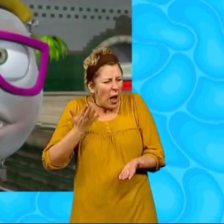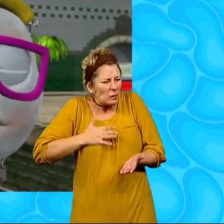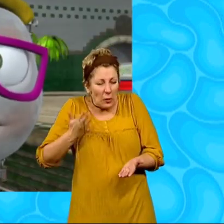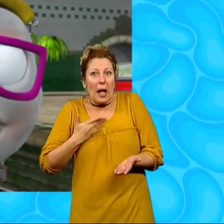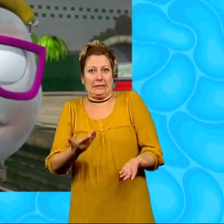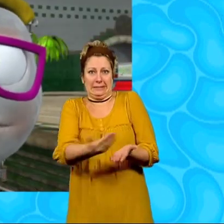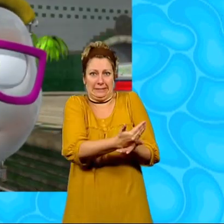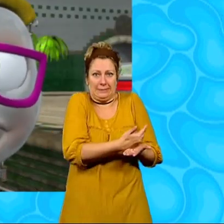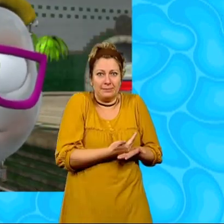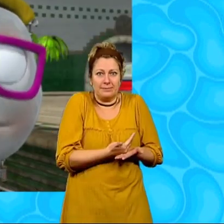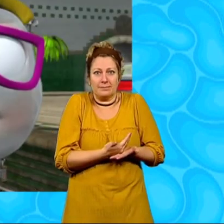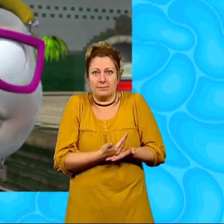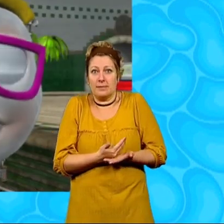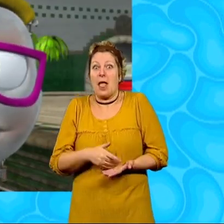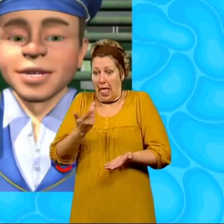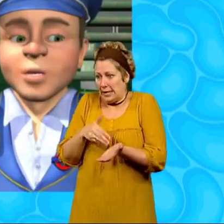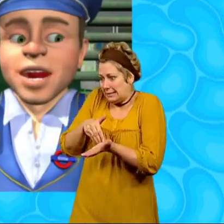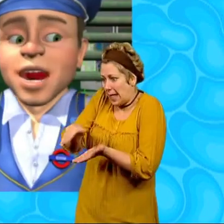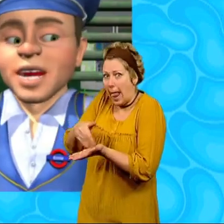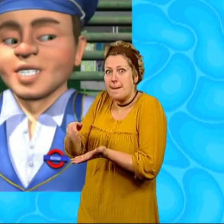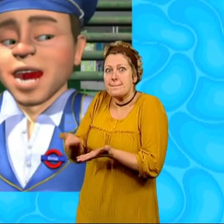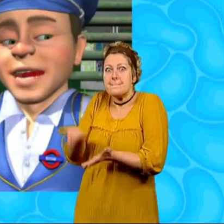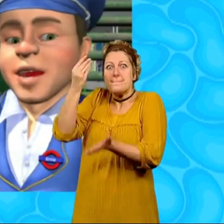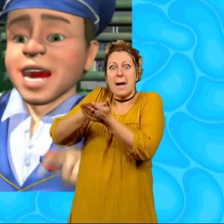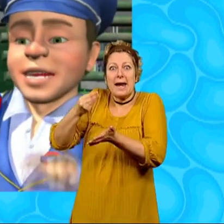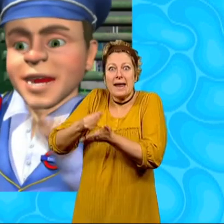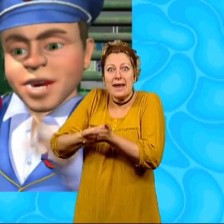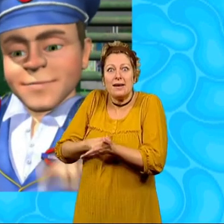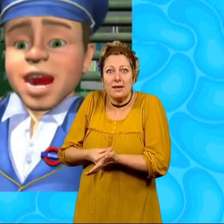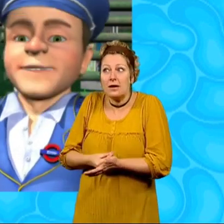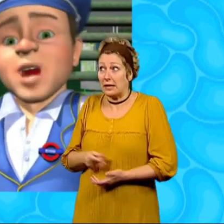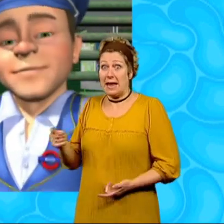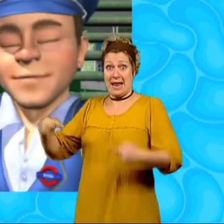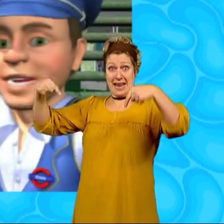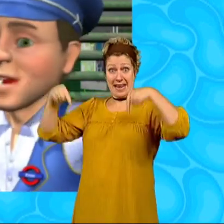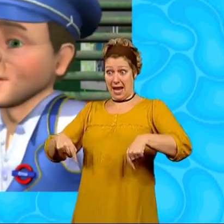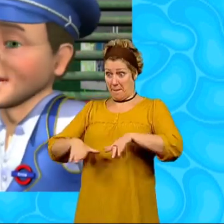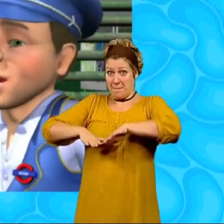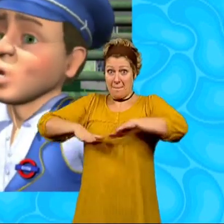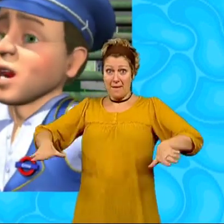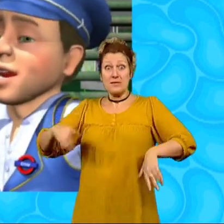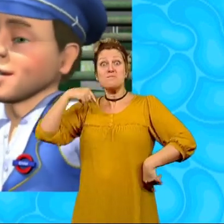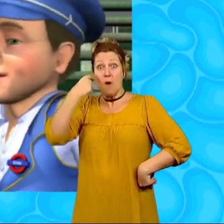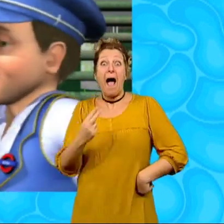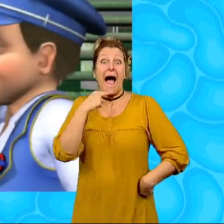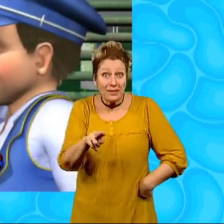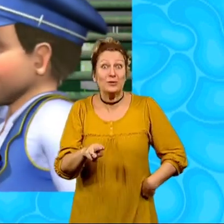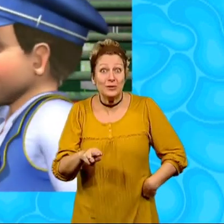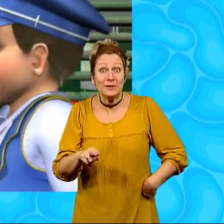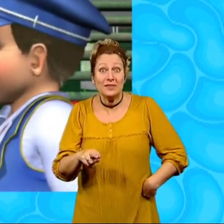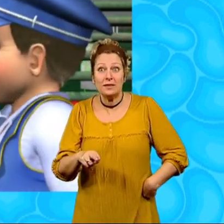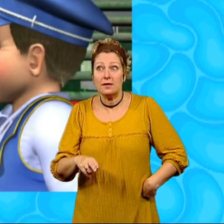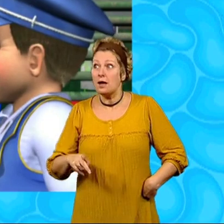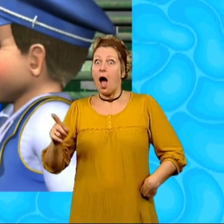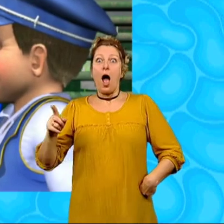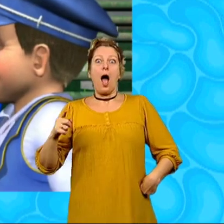then sell them to raise money. We'll hold the sale right here on the platform tomorrow afternoon. I'll get all